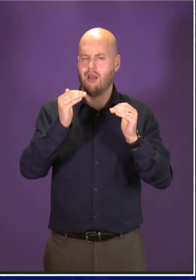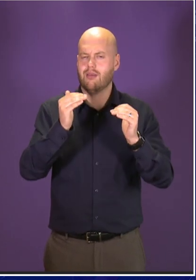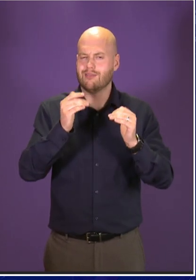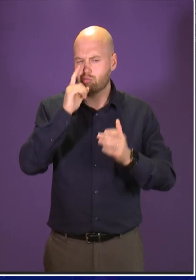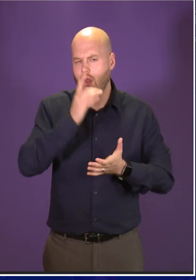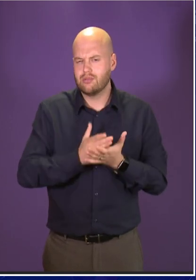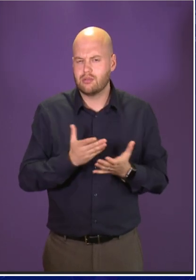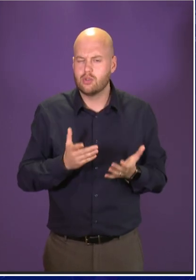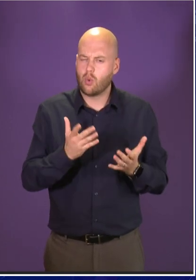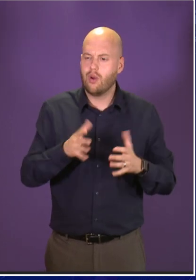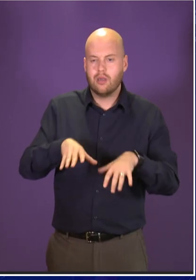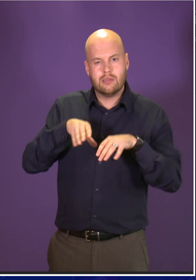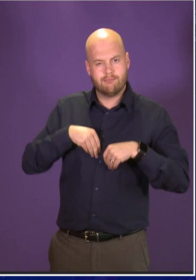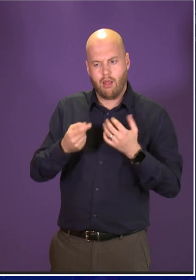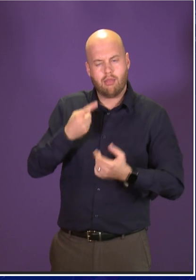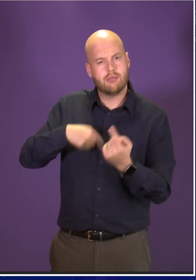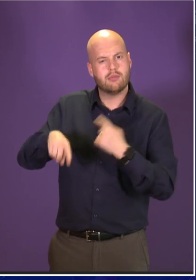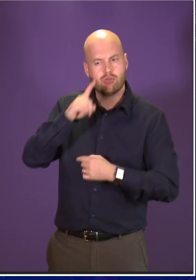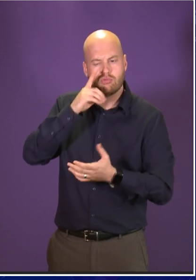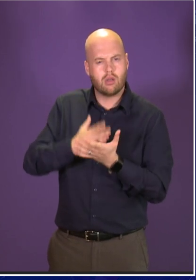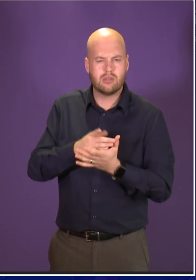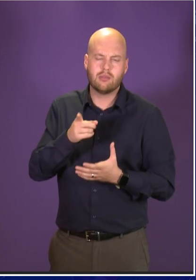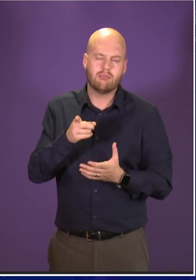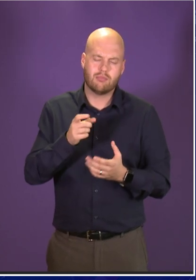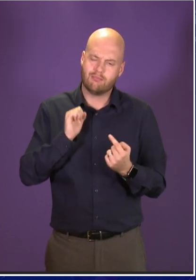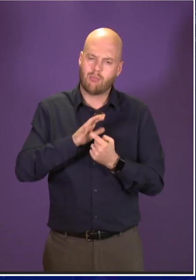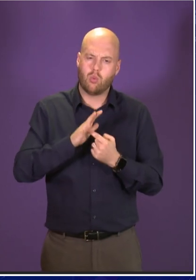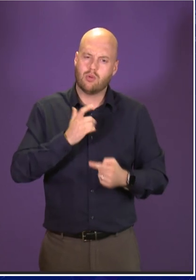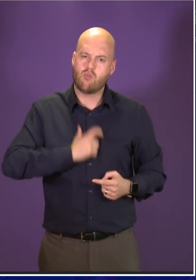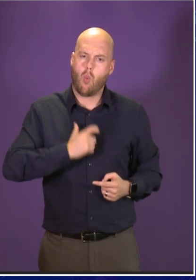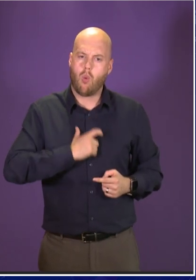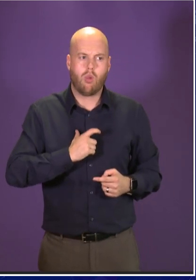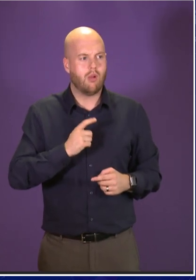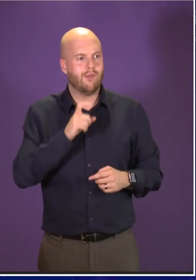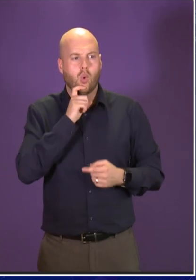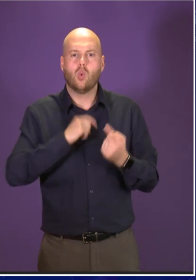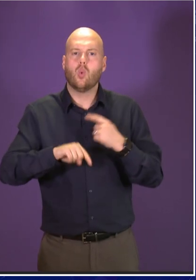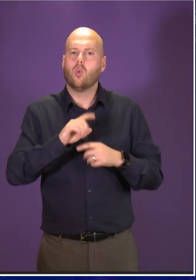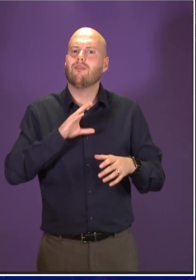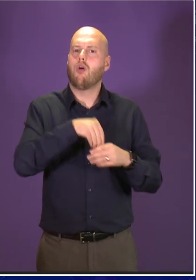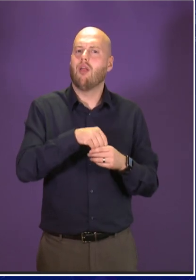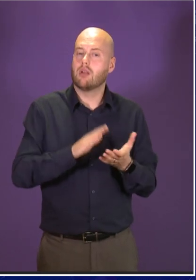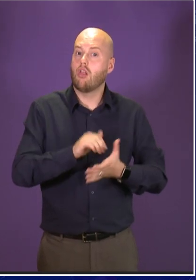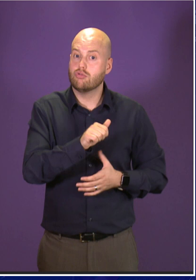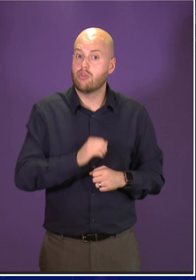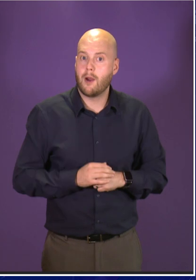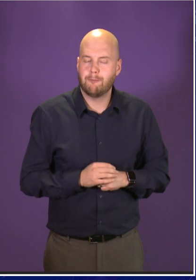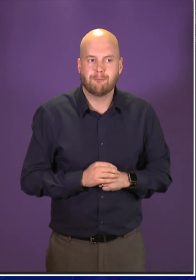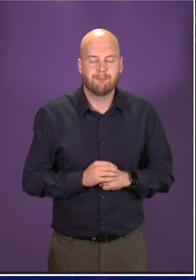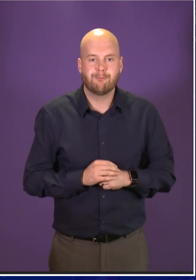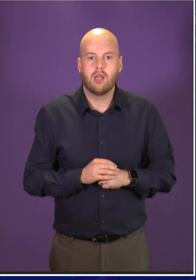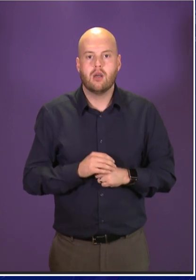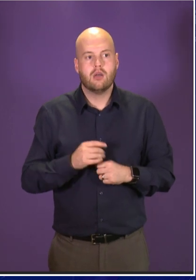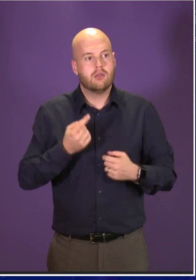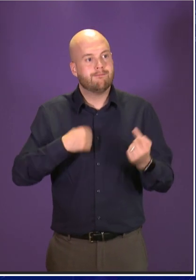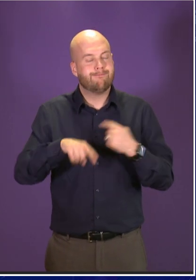is a critical role of those of us who work in the sphere of culture. Because what we're doing is we are sharing that knowledge,